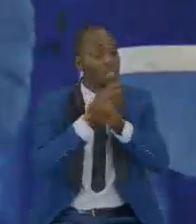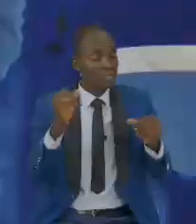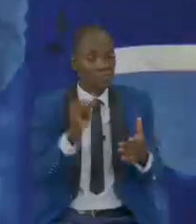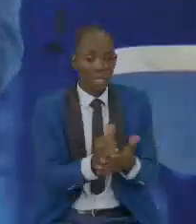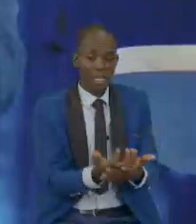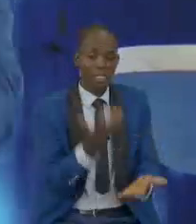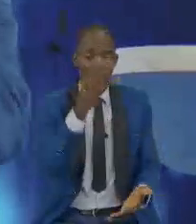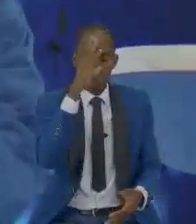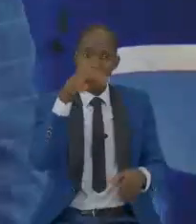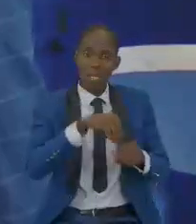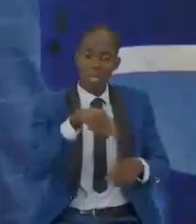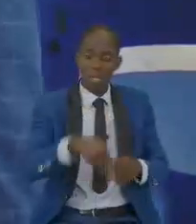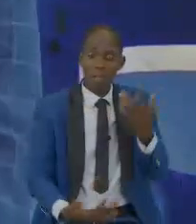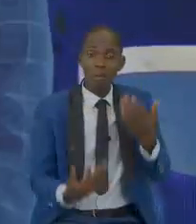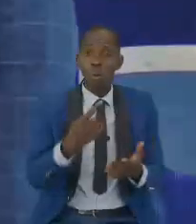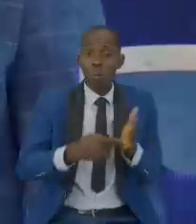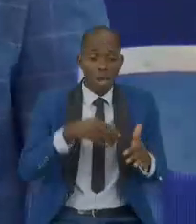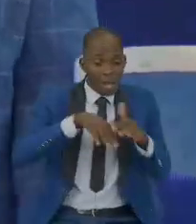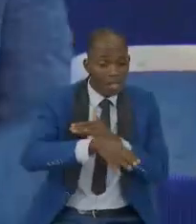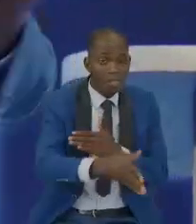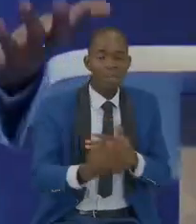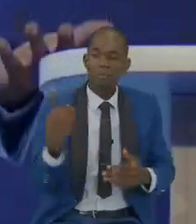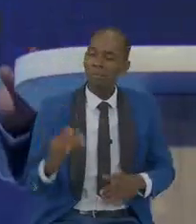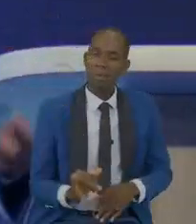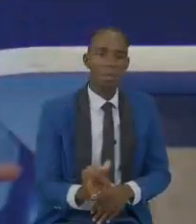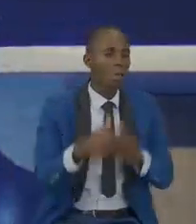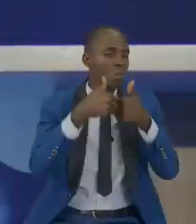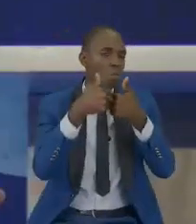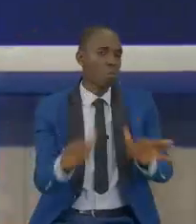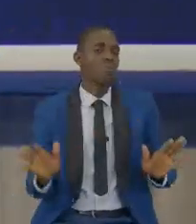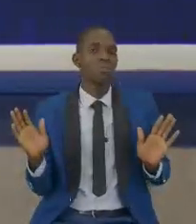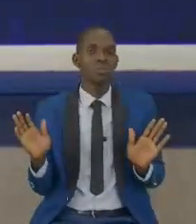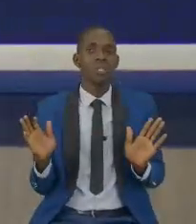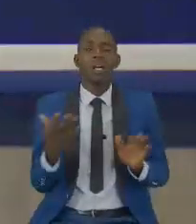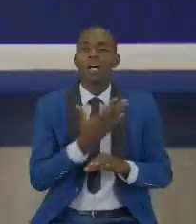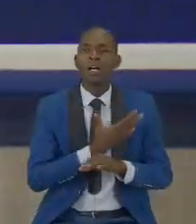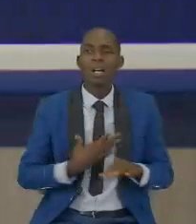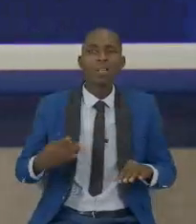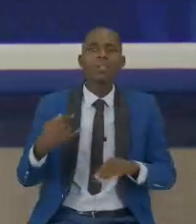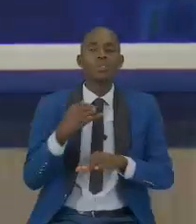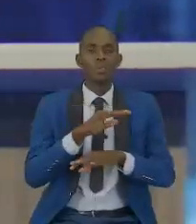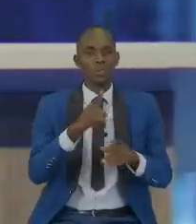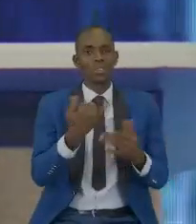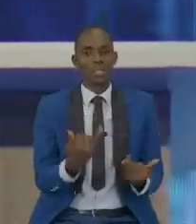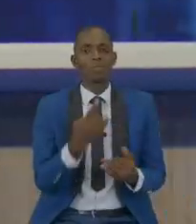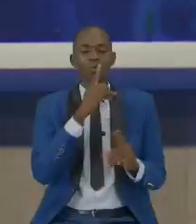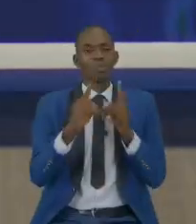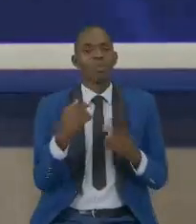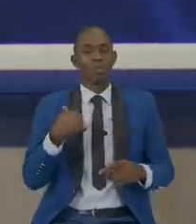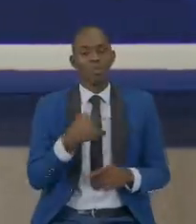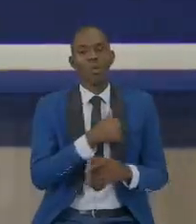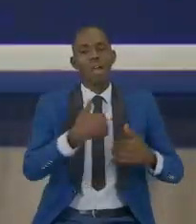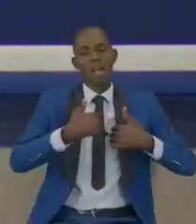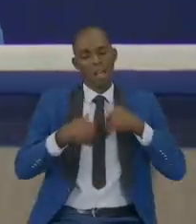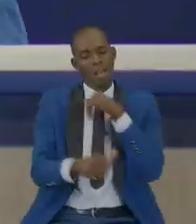there, forever, forever, the fellow is lost. And don't begin to say, we have Abraham to our father. For